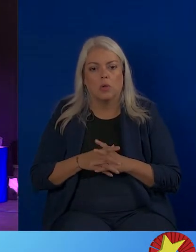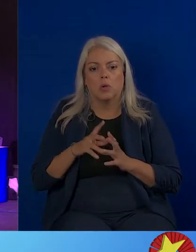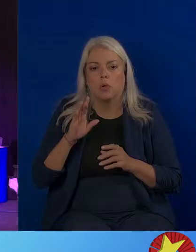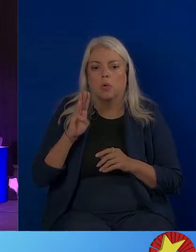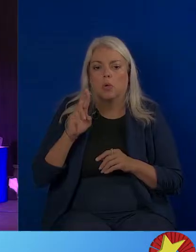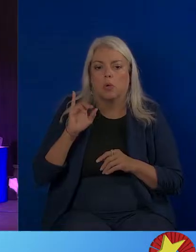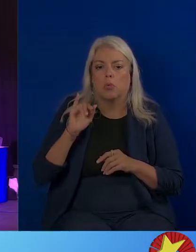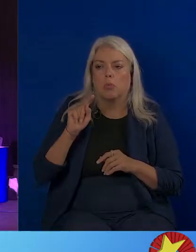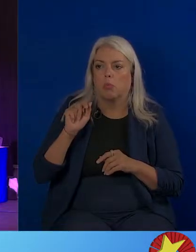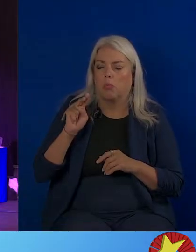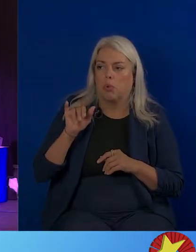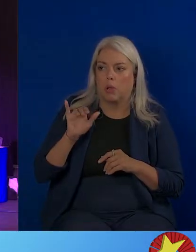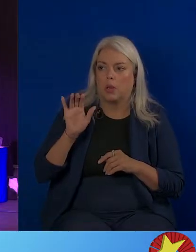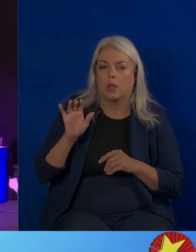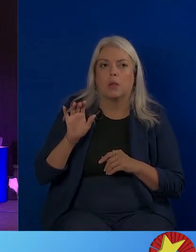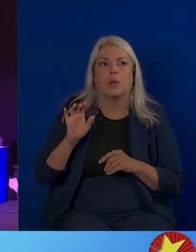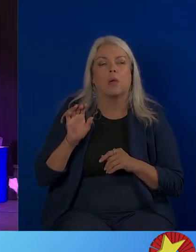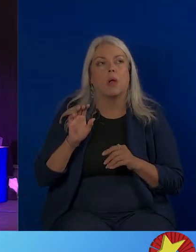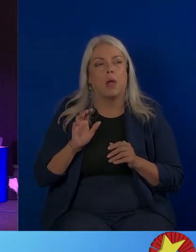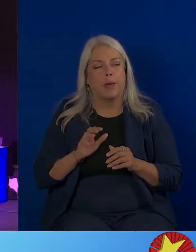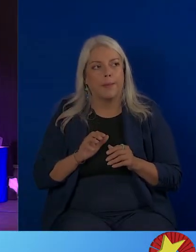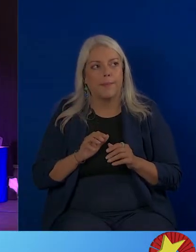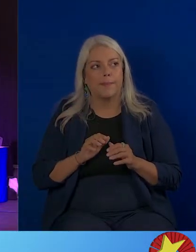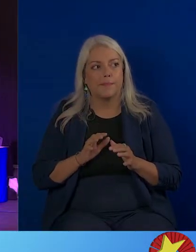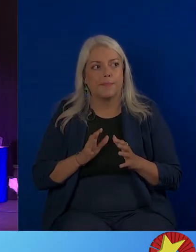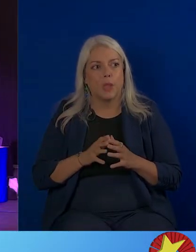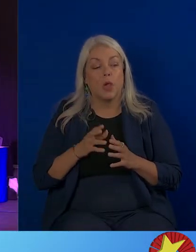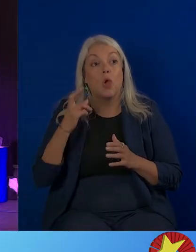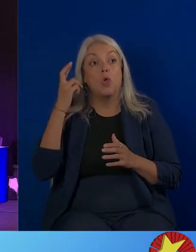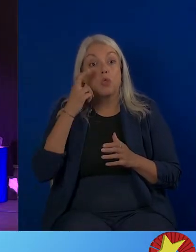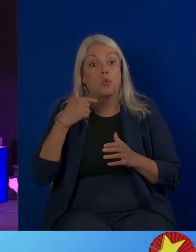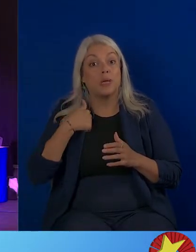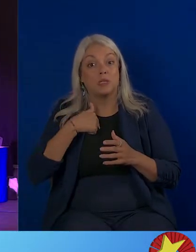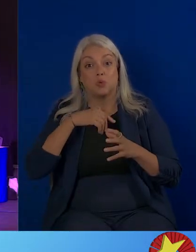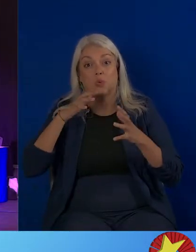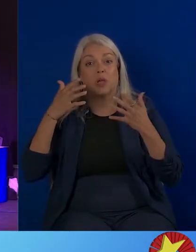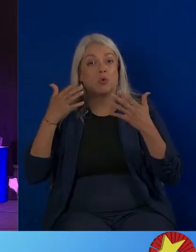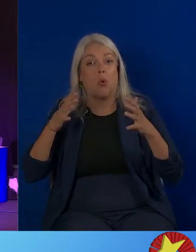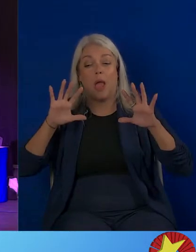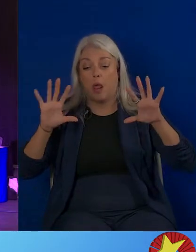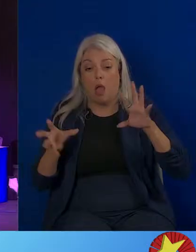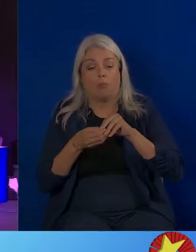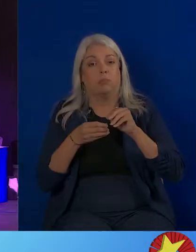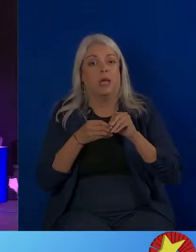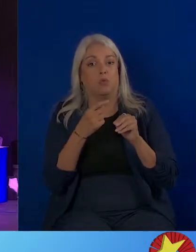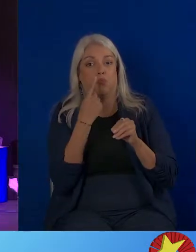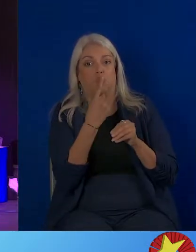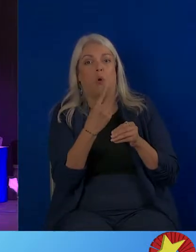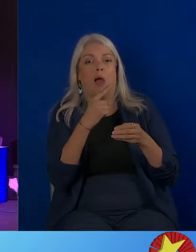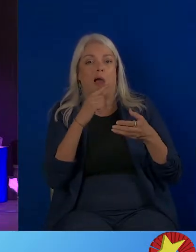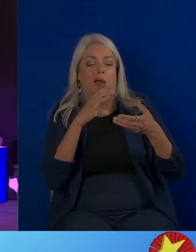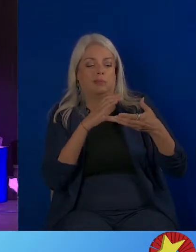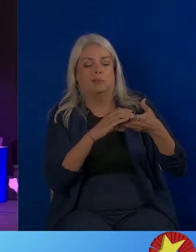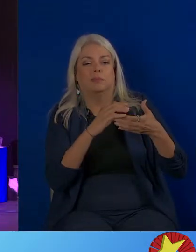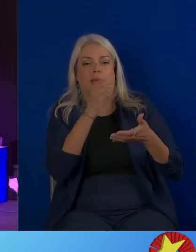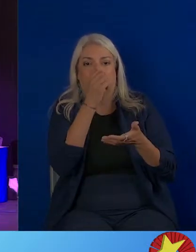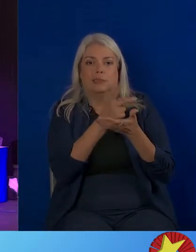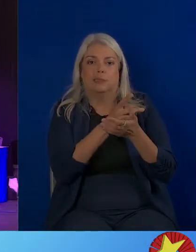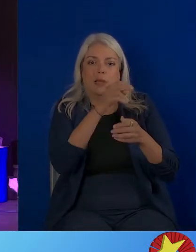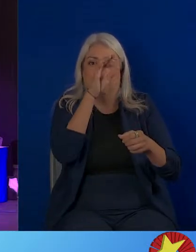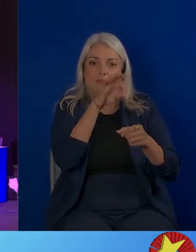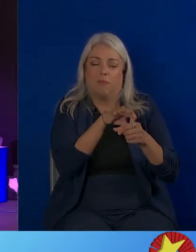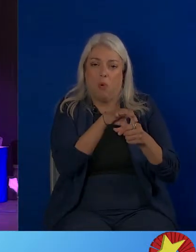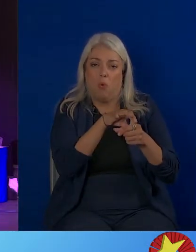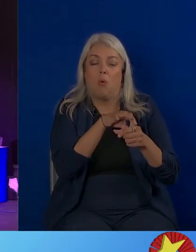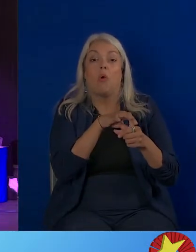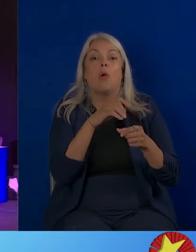So the reason that we have all of these grouped together into one kind of big consent agenda is because